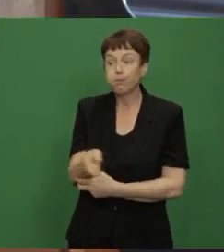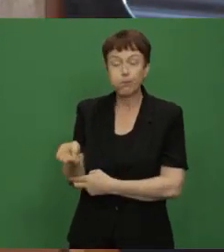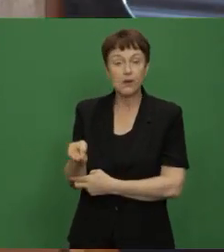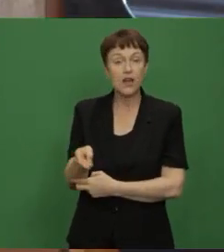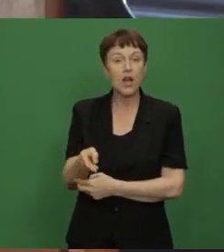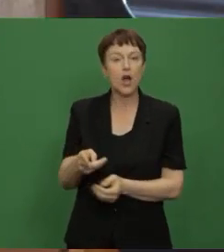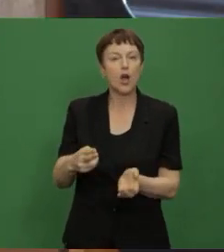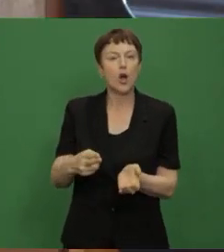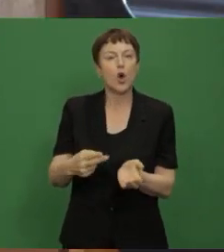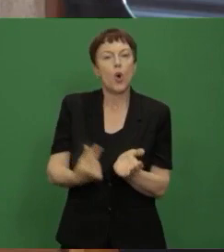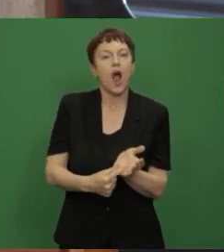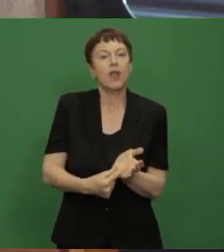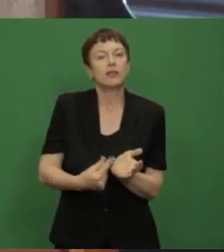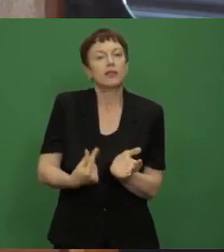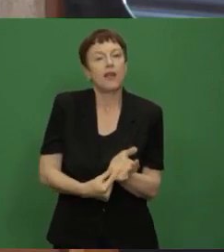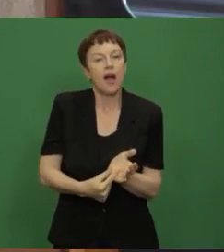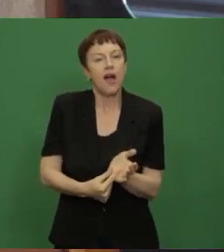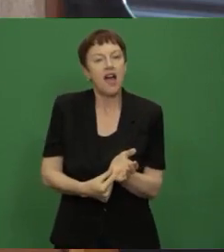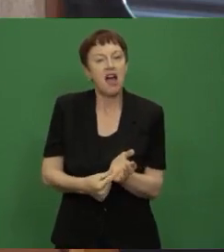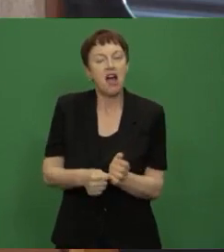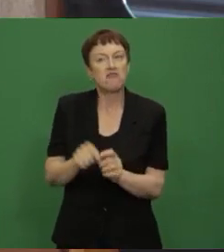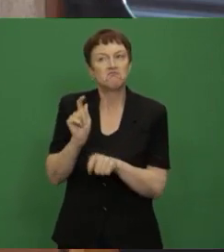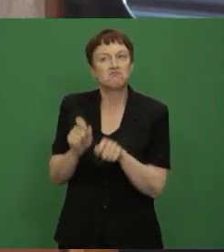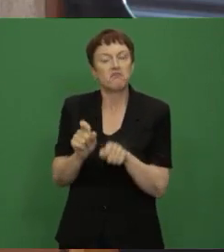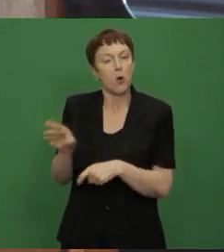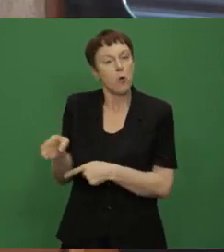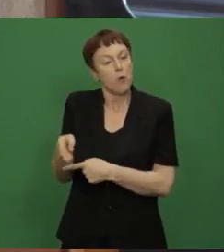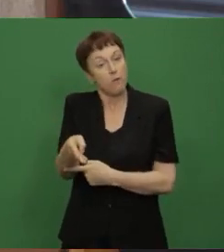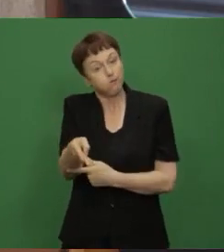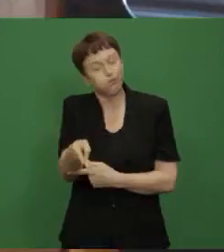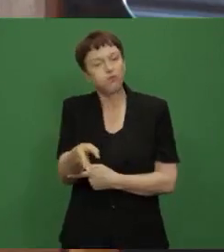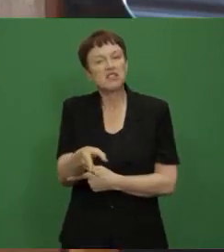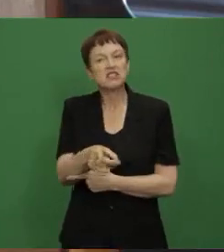which is in the country to see how we